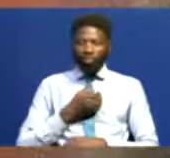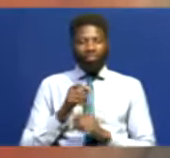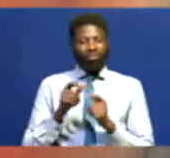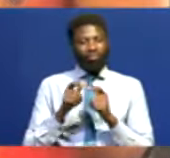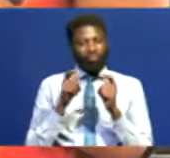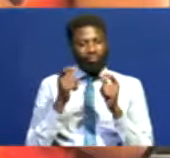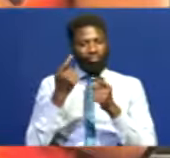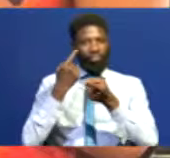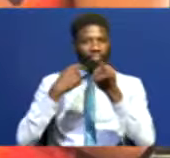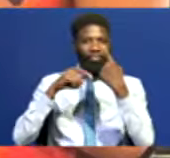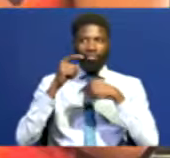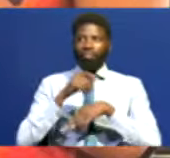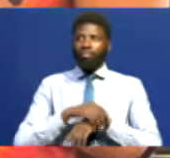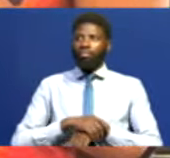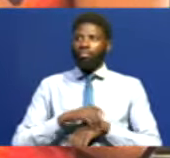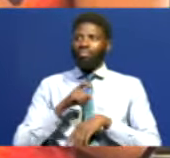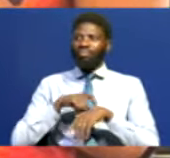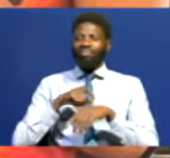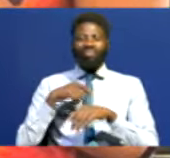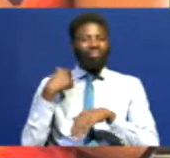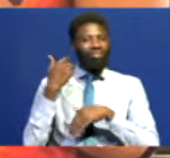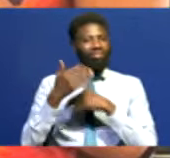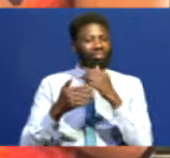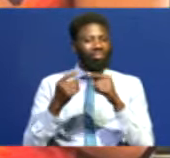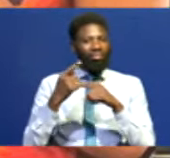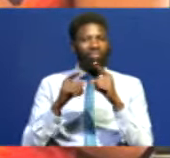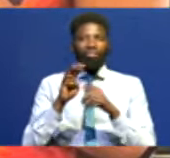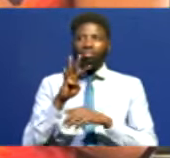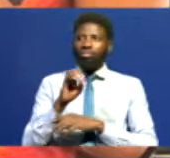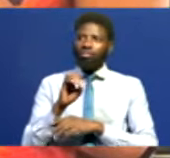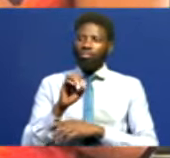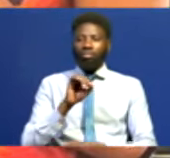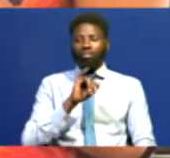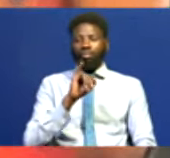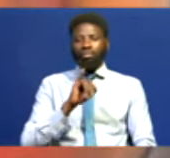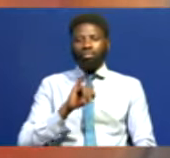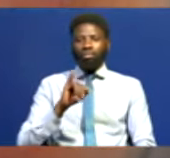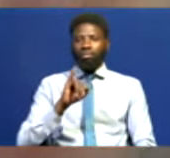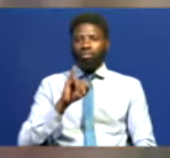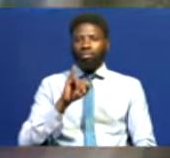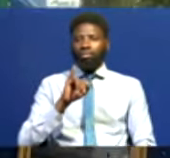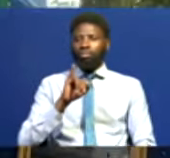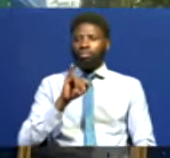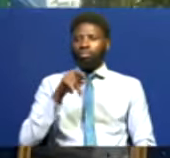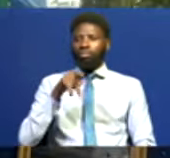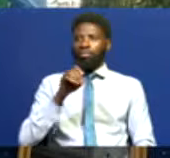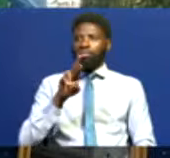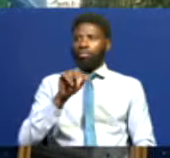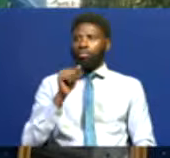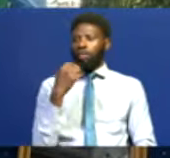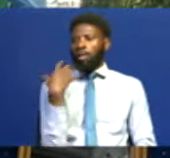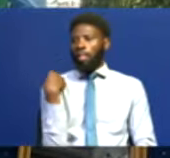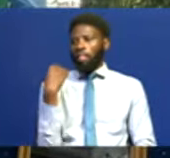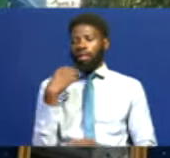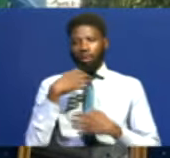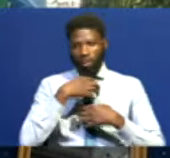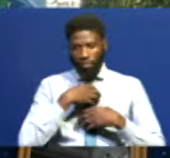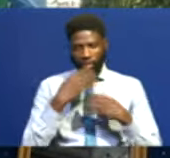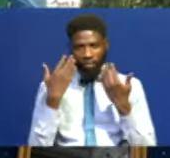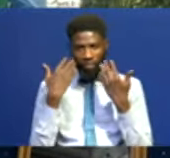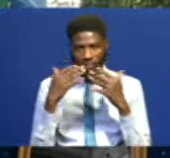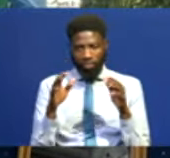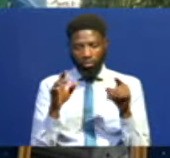win. After almost 40 years, Zipporah Simani recently retired from service at KBC as a